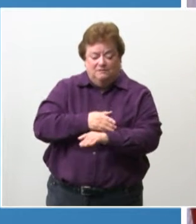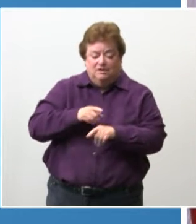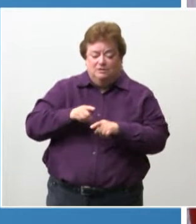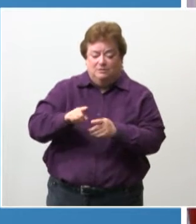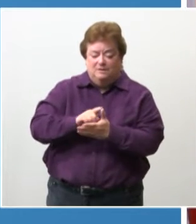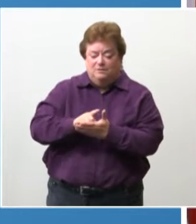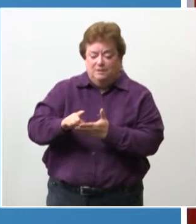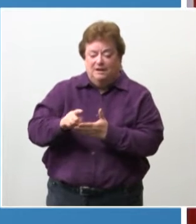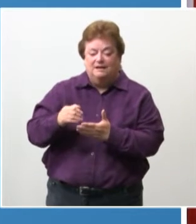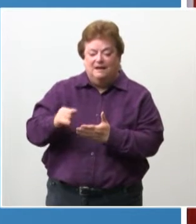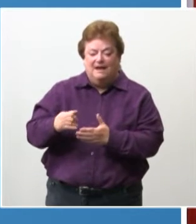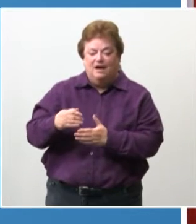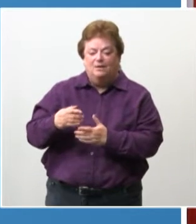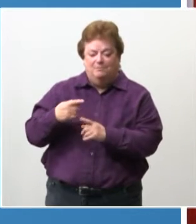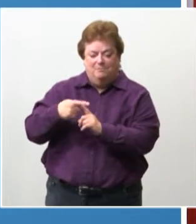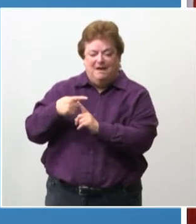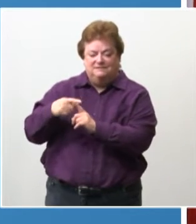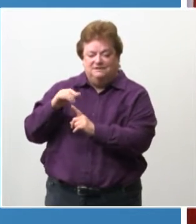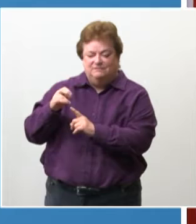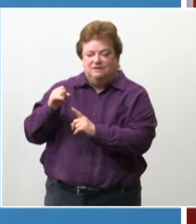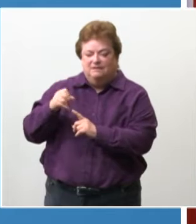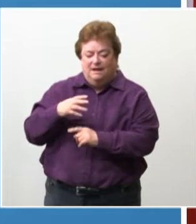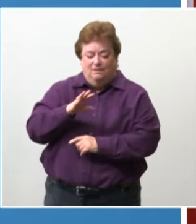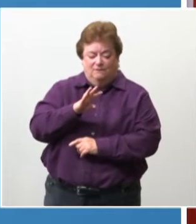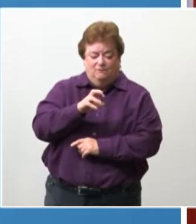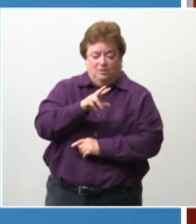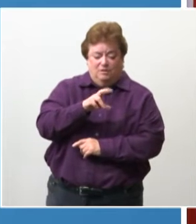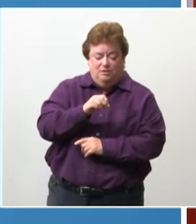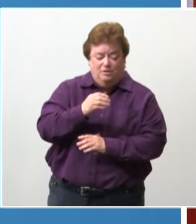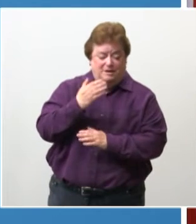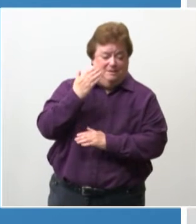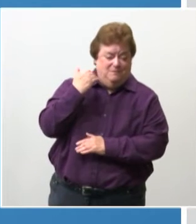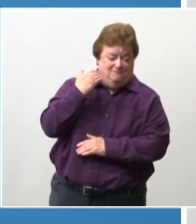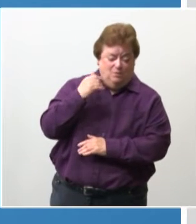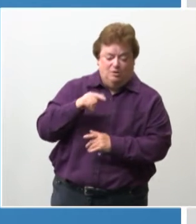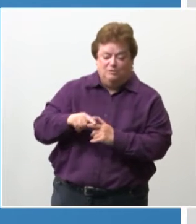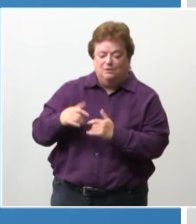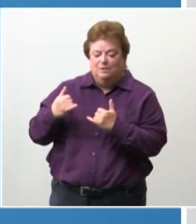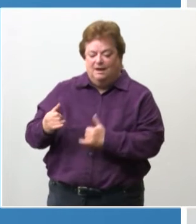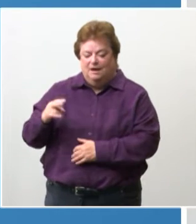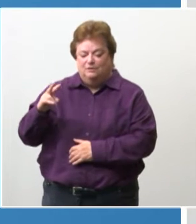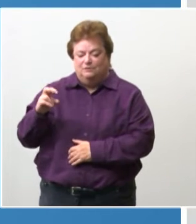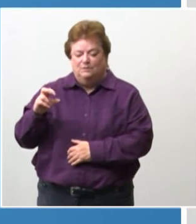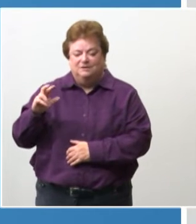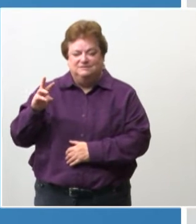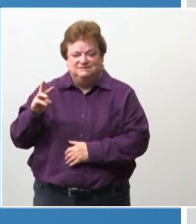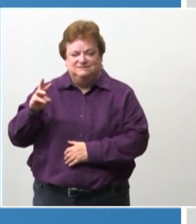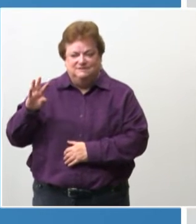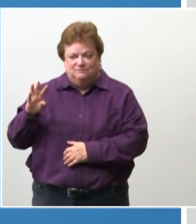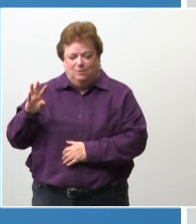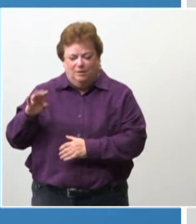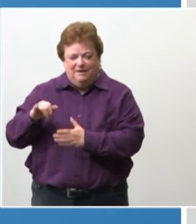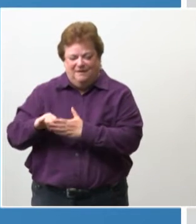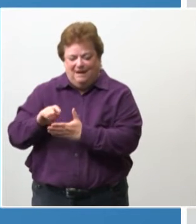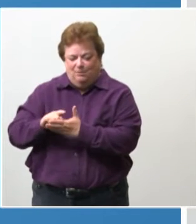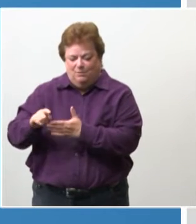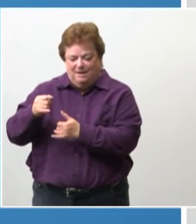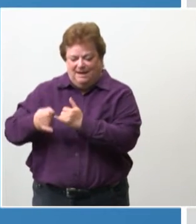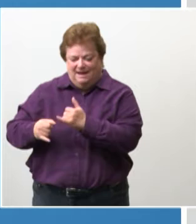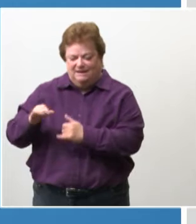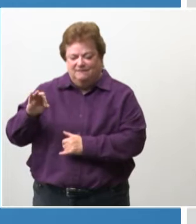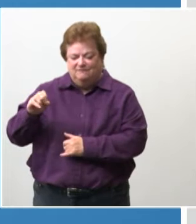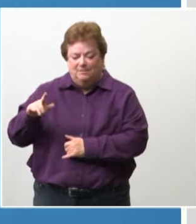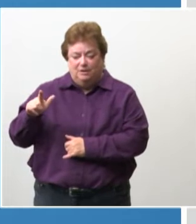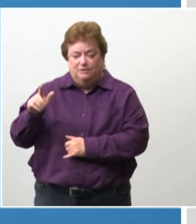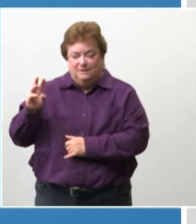of new cases has again declined from 430 the previous week to 264 the week ending February